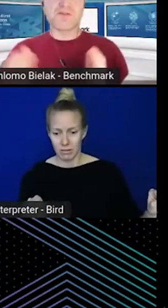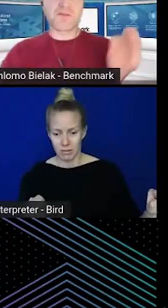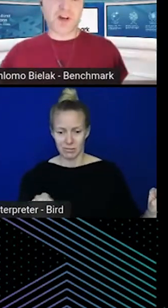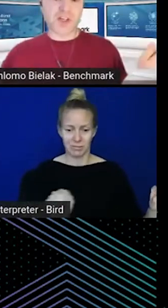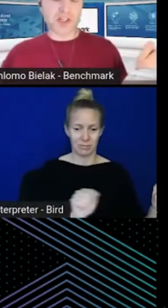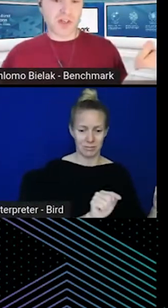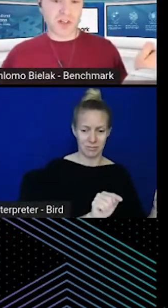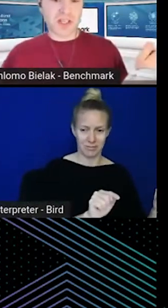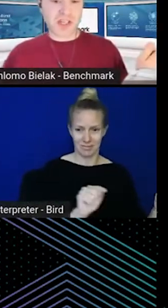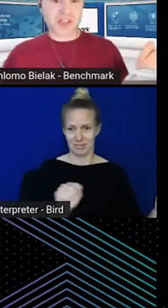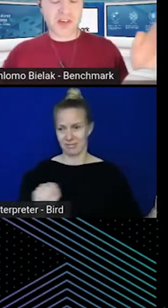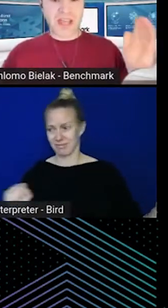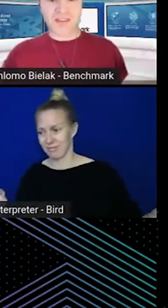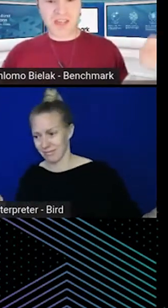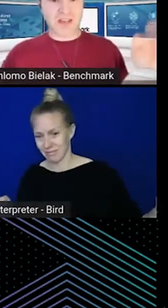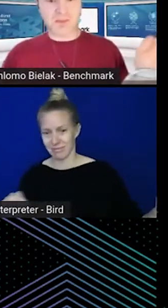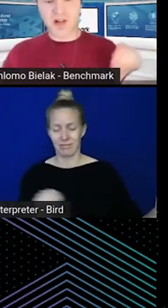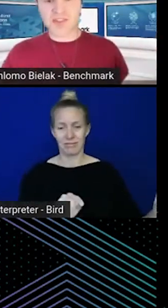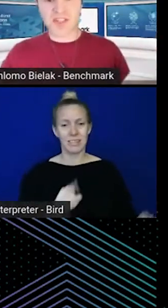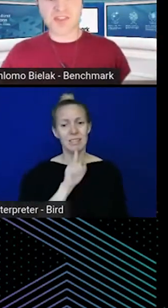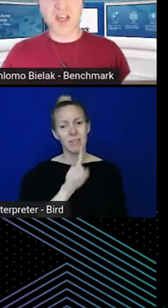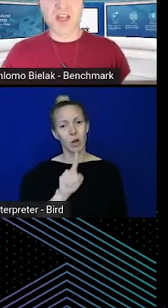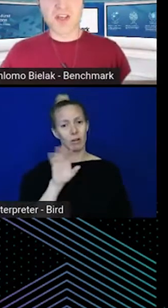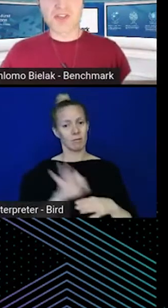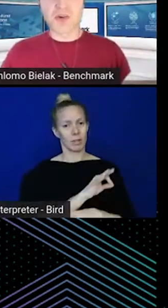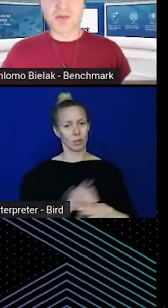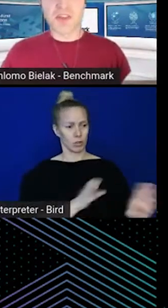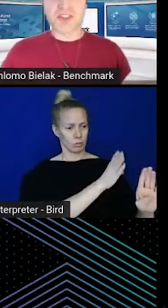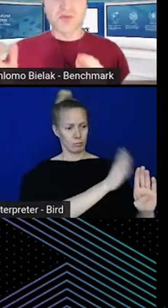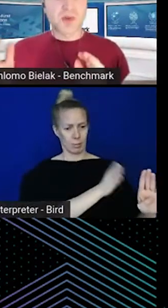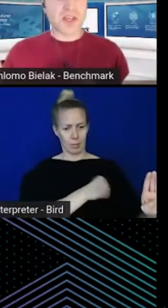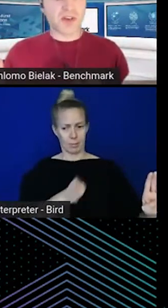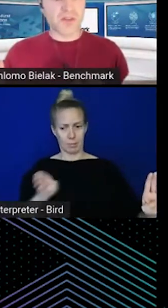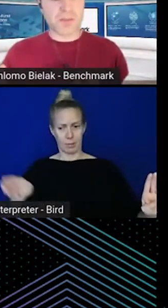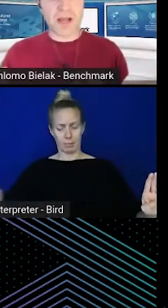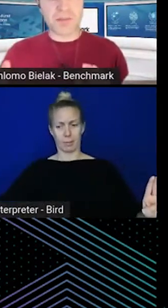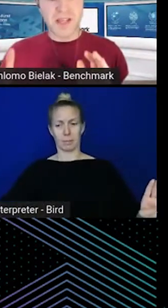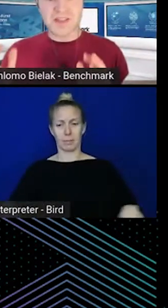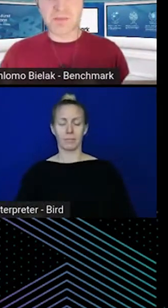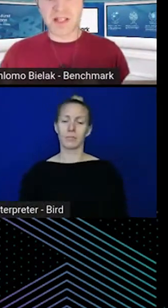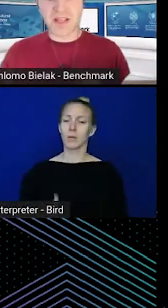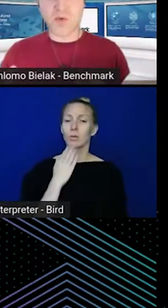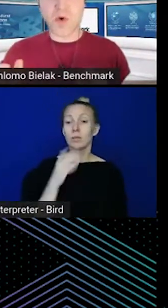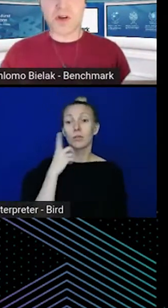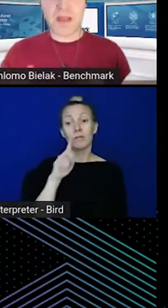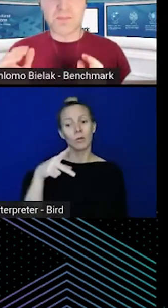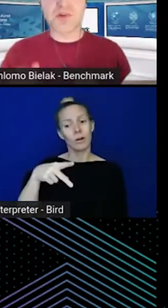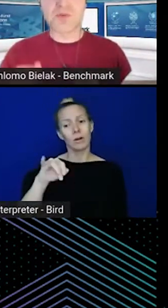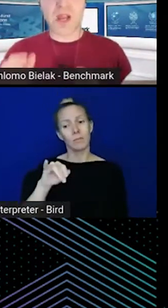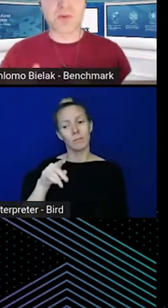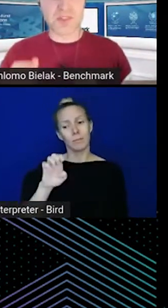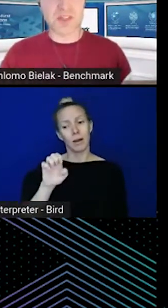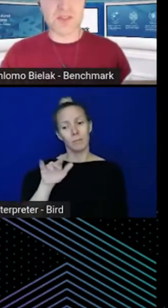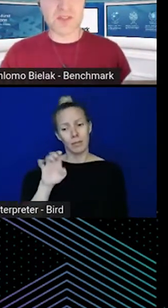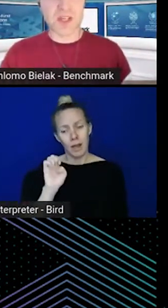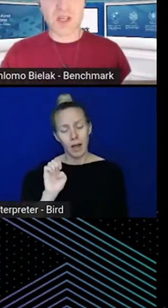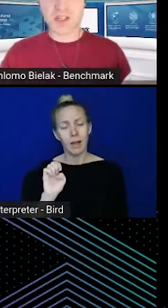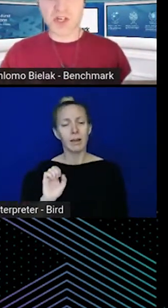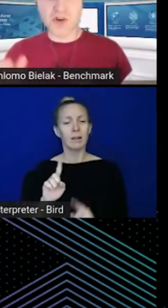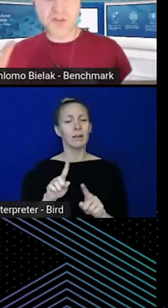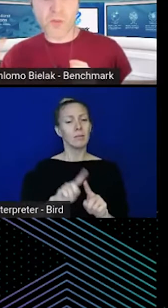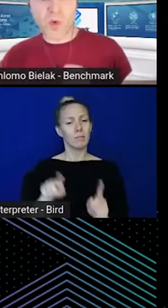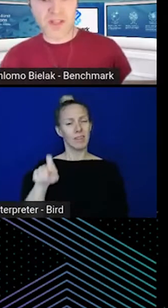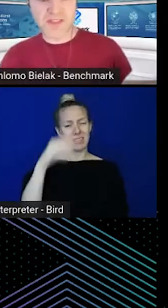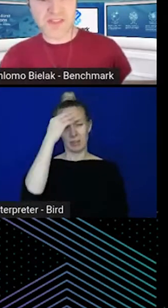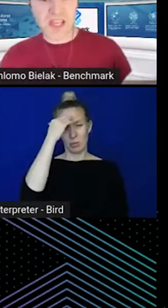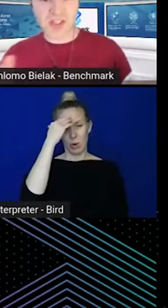very functional in nature, end-to-end process. So this is really good for a pipeline to build out. What are my prerequisites to